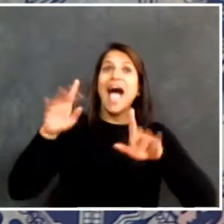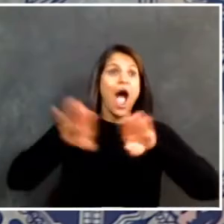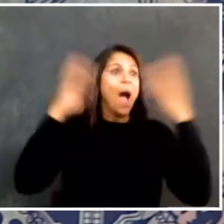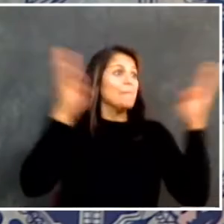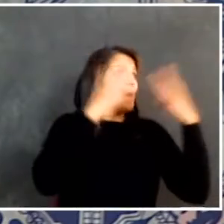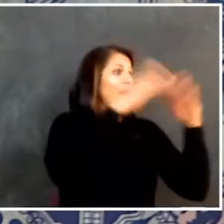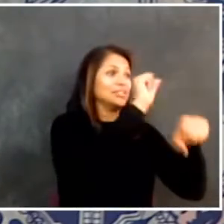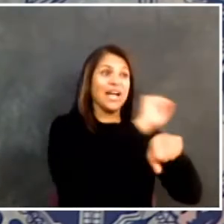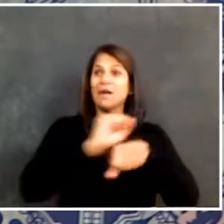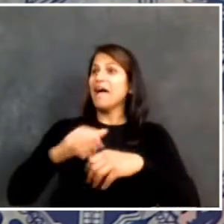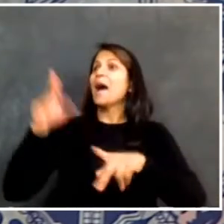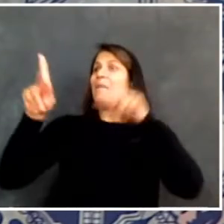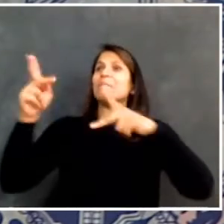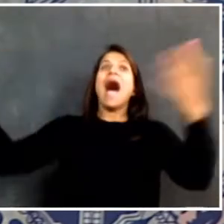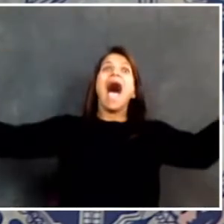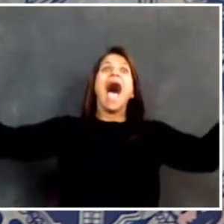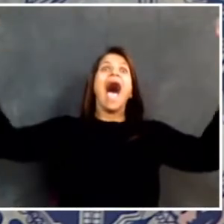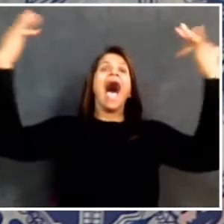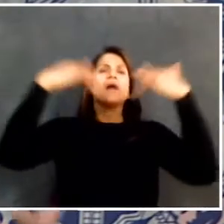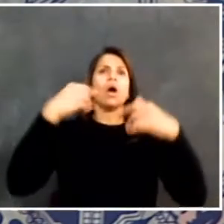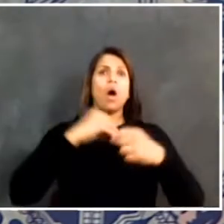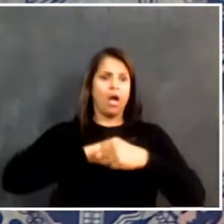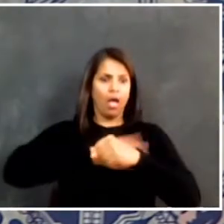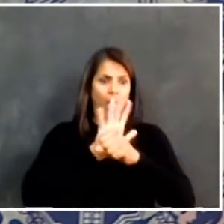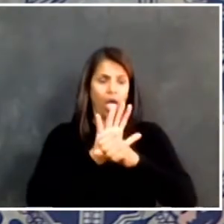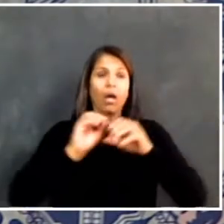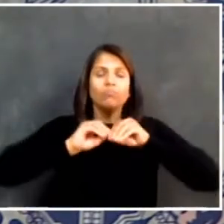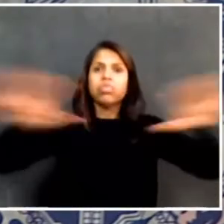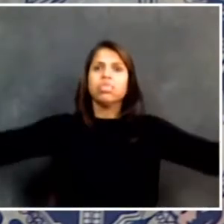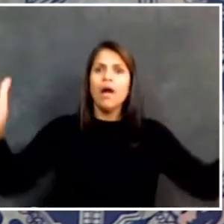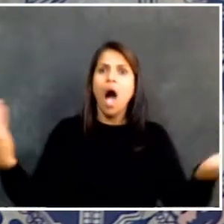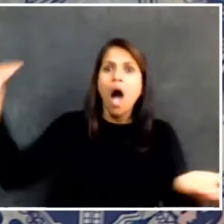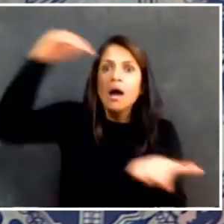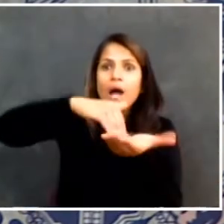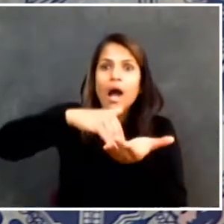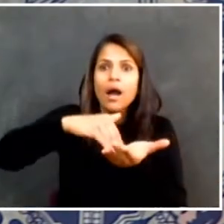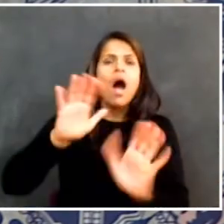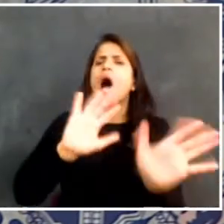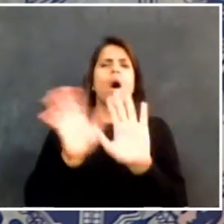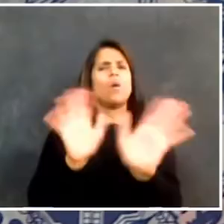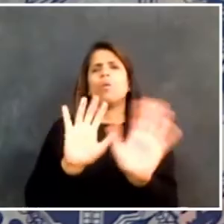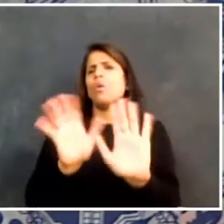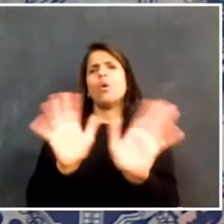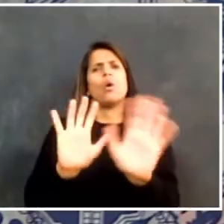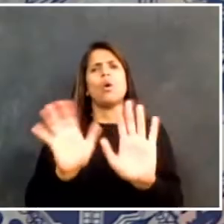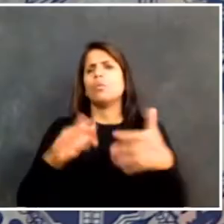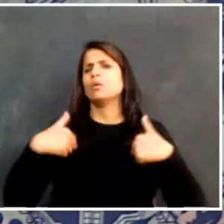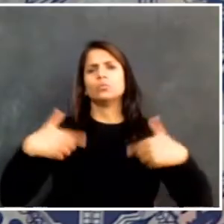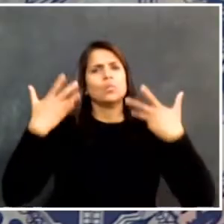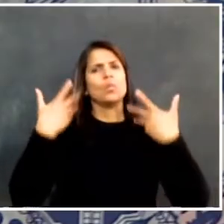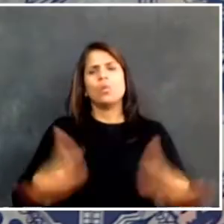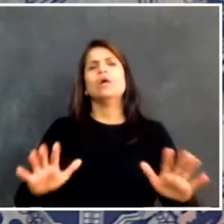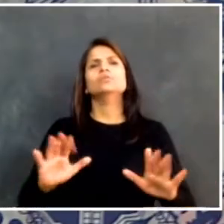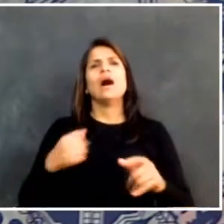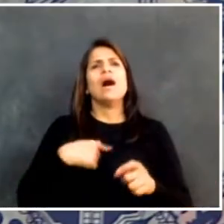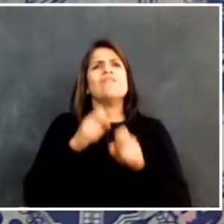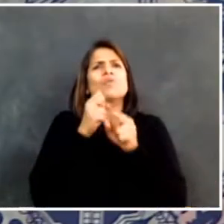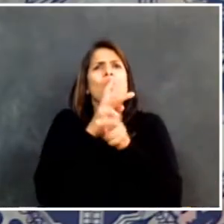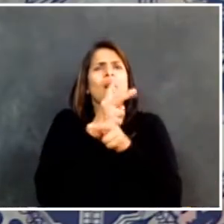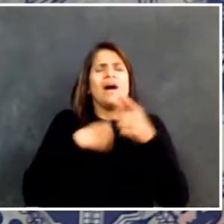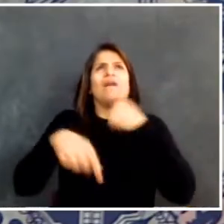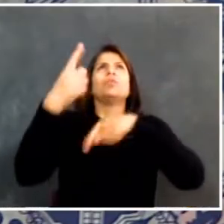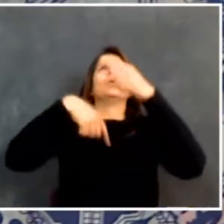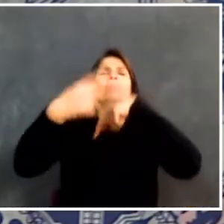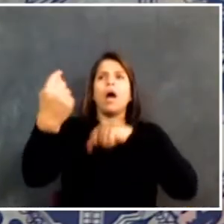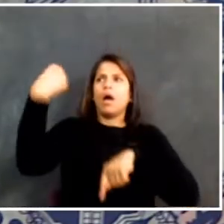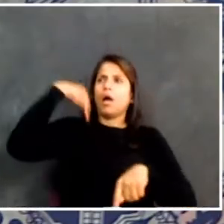world. Then we're going to have to step back all over again and deal with more and more people getting sick and more people